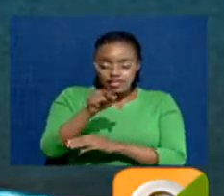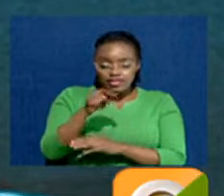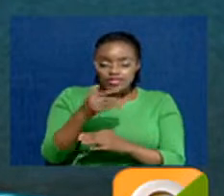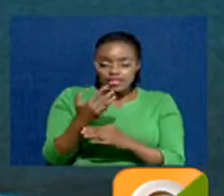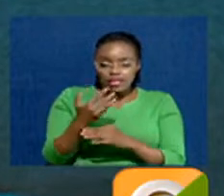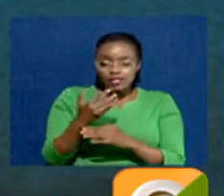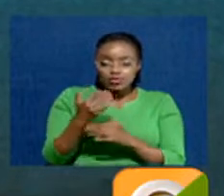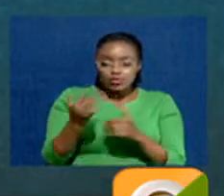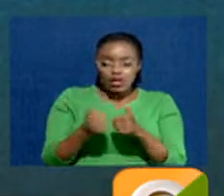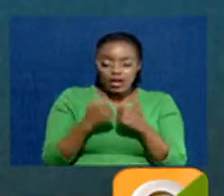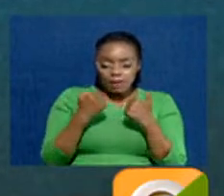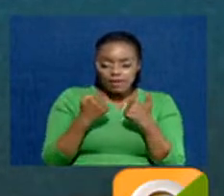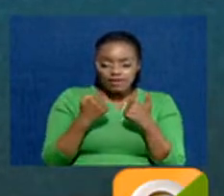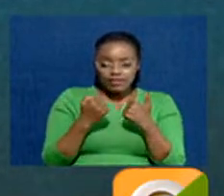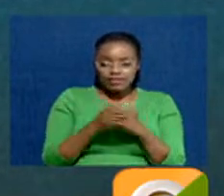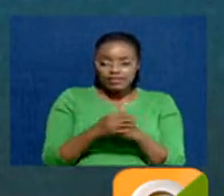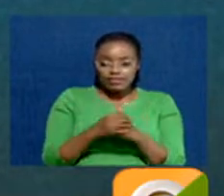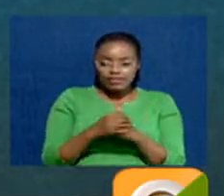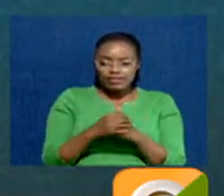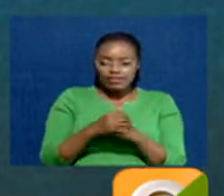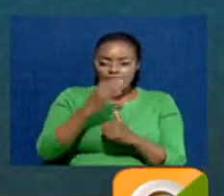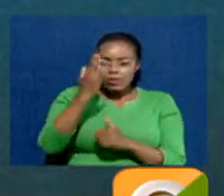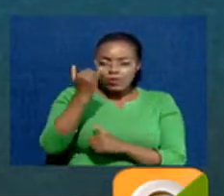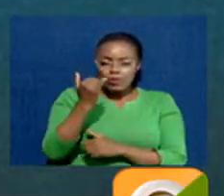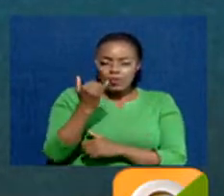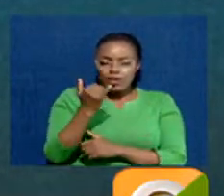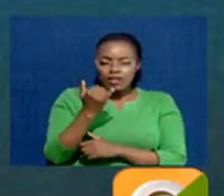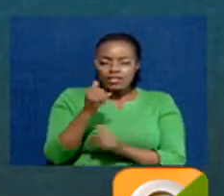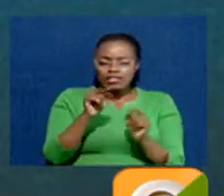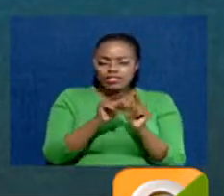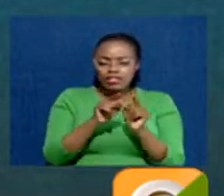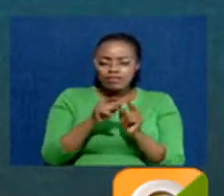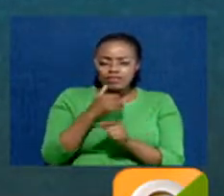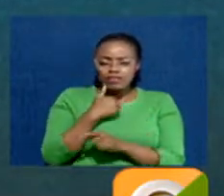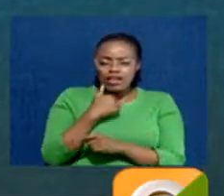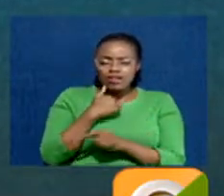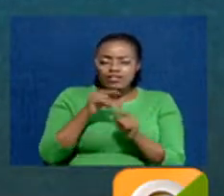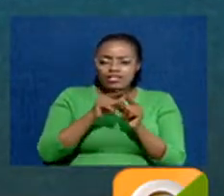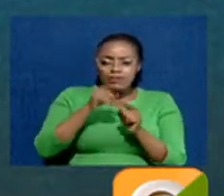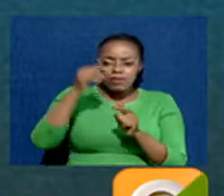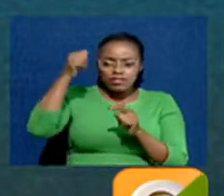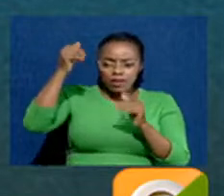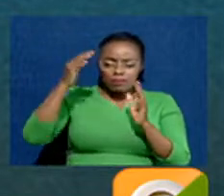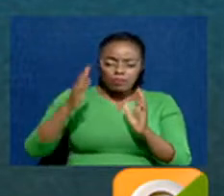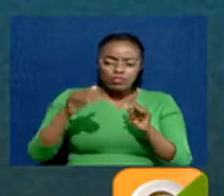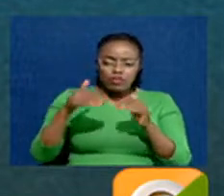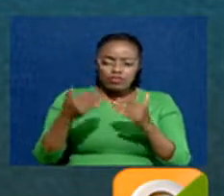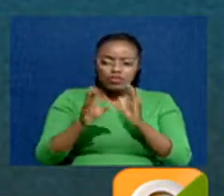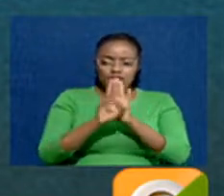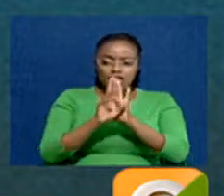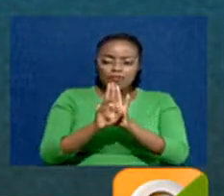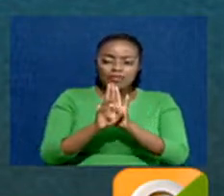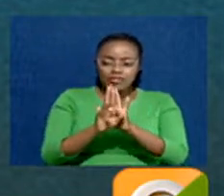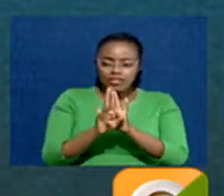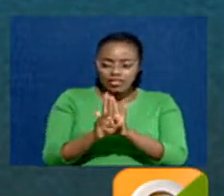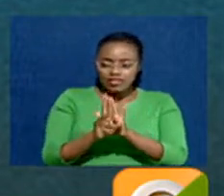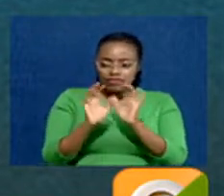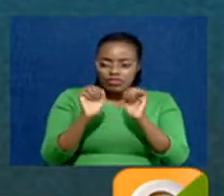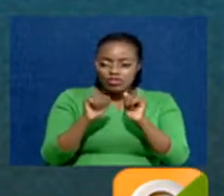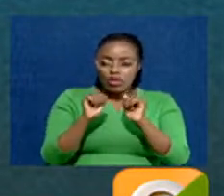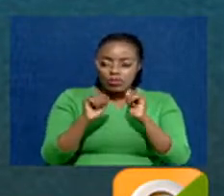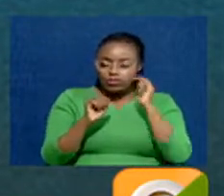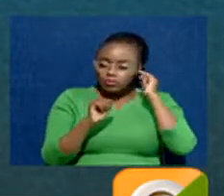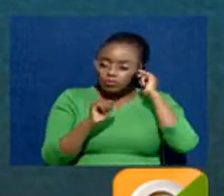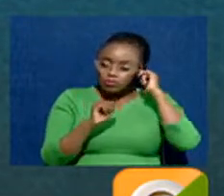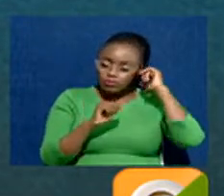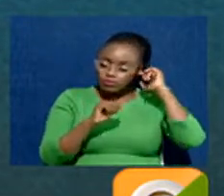the addition of the three or four, and including Clippers Manala, who's coming there purely as a politician and as a representative and as a Secretary General of UDA, which is